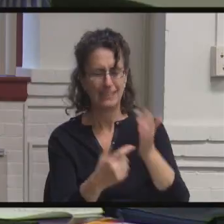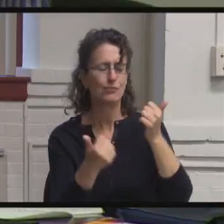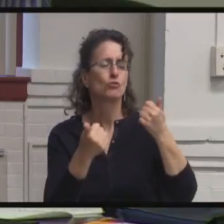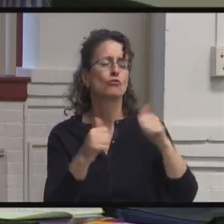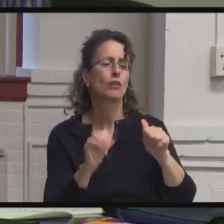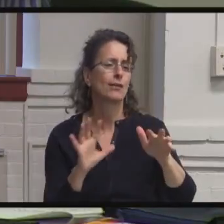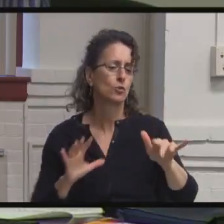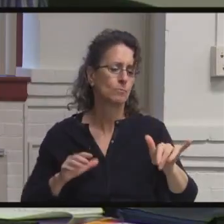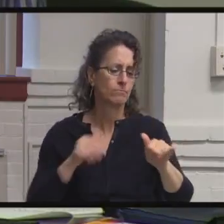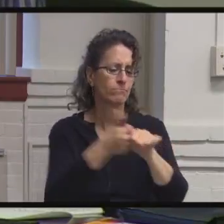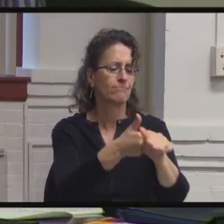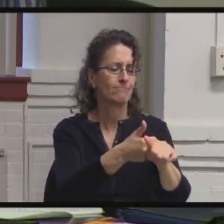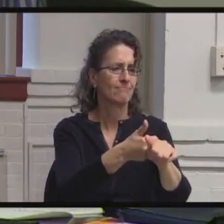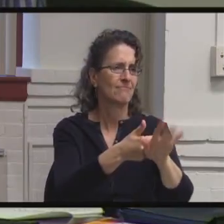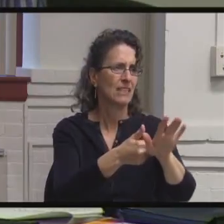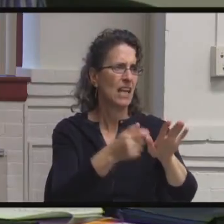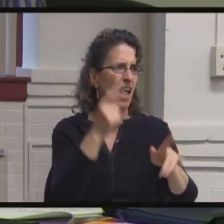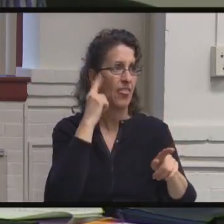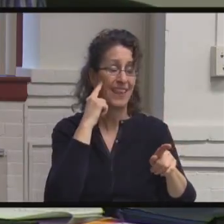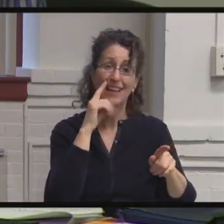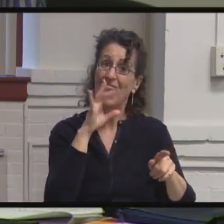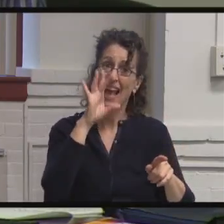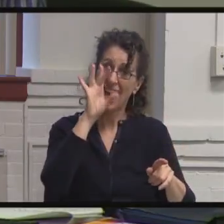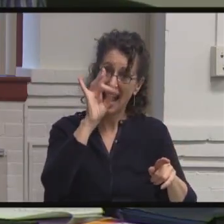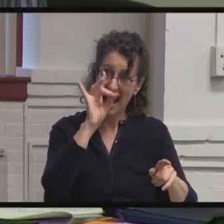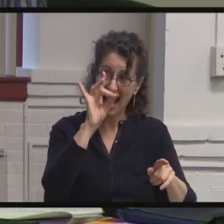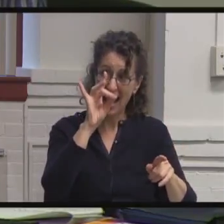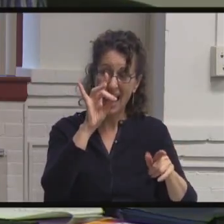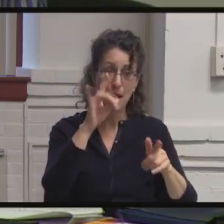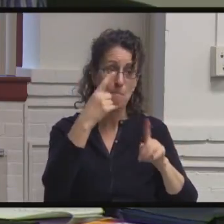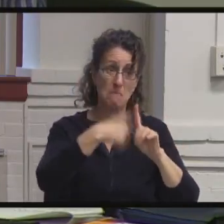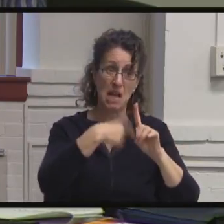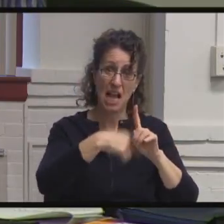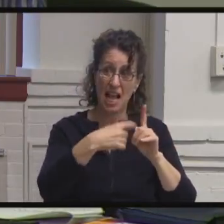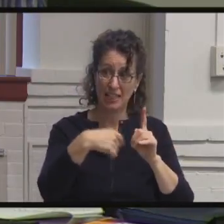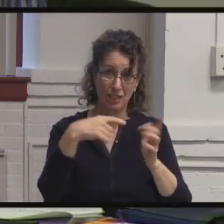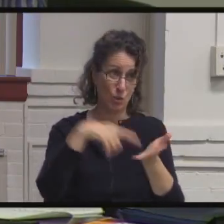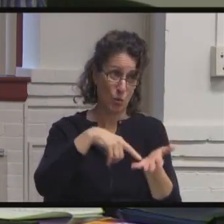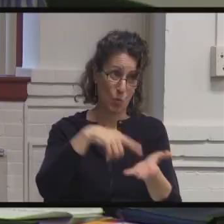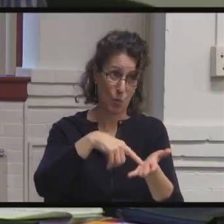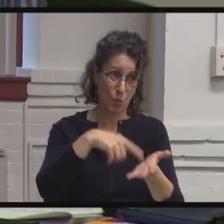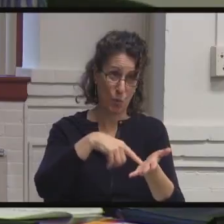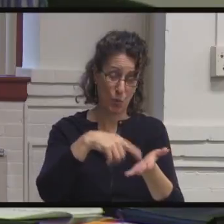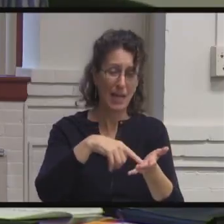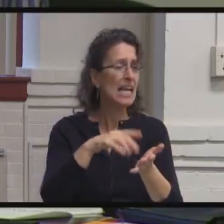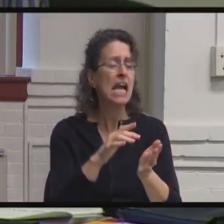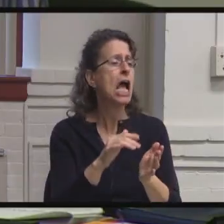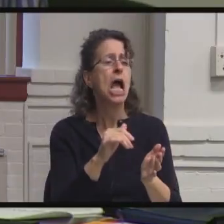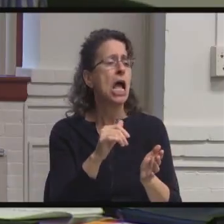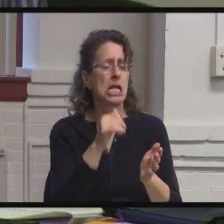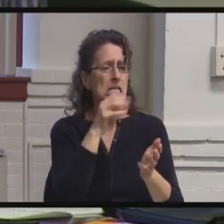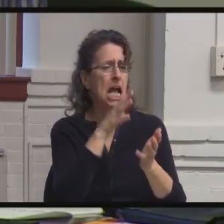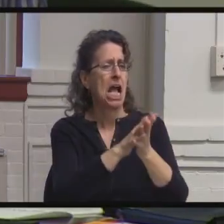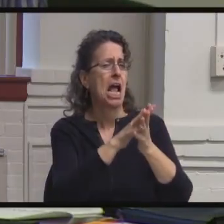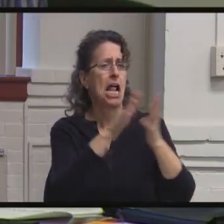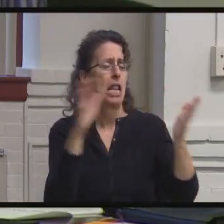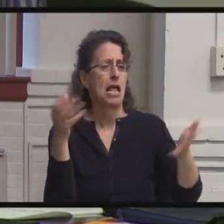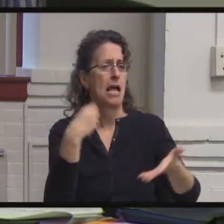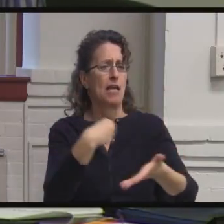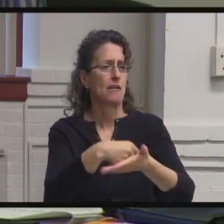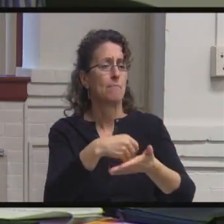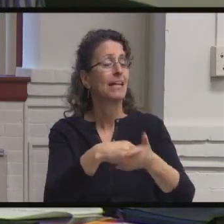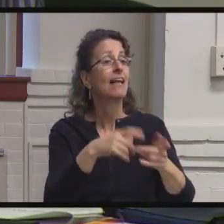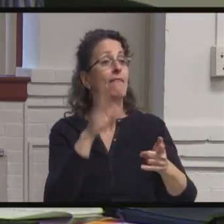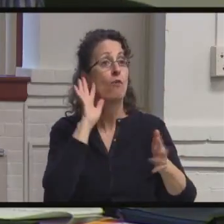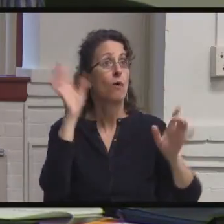about, I believe it was about 8 payments in arrears. It's a small loan. Right. It was a disaster